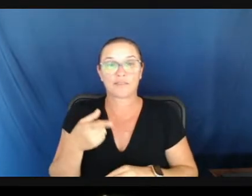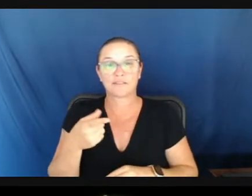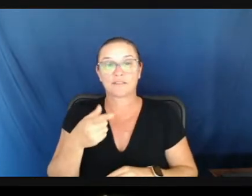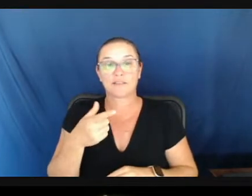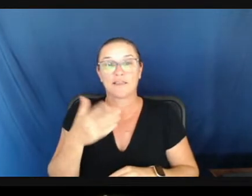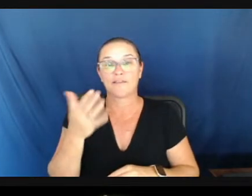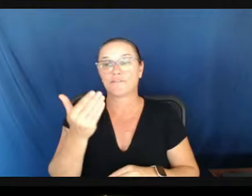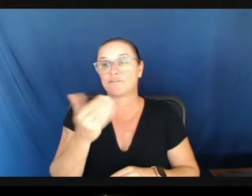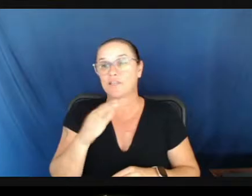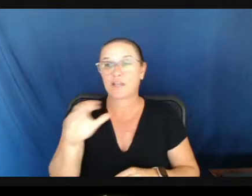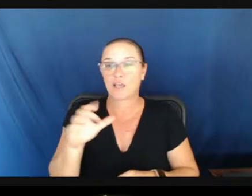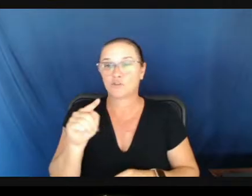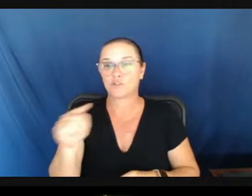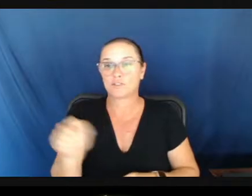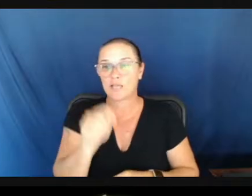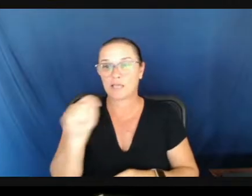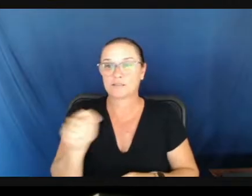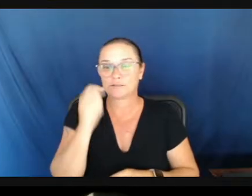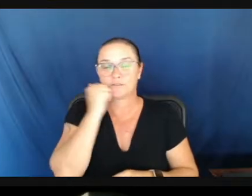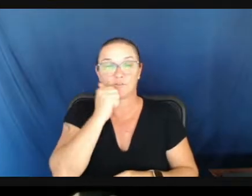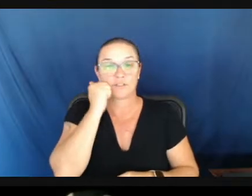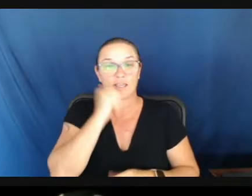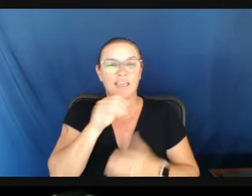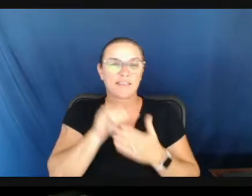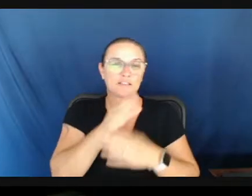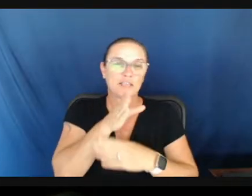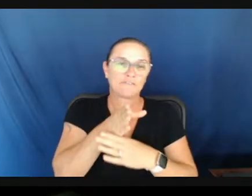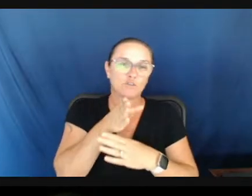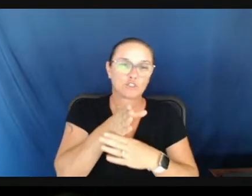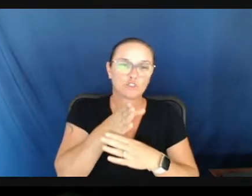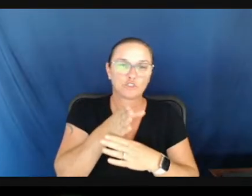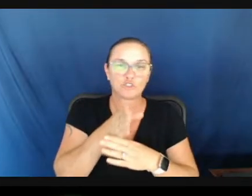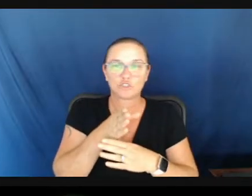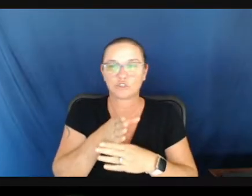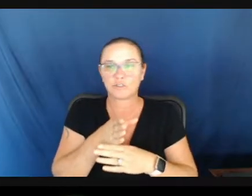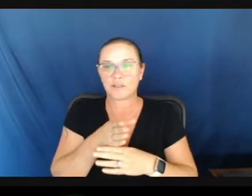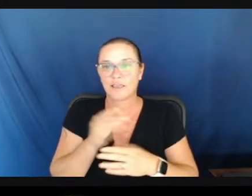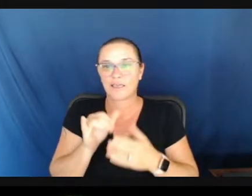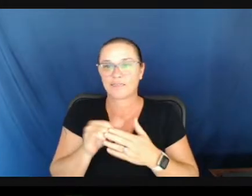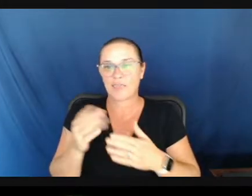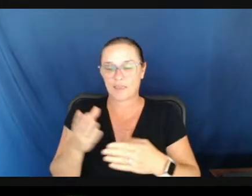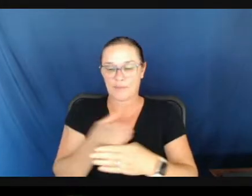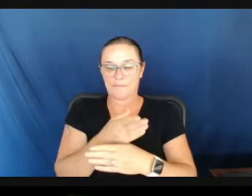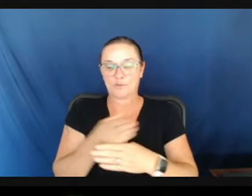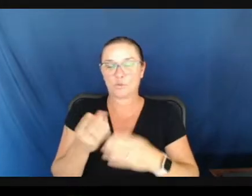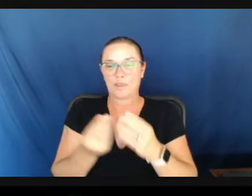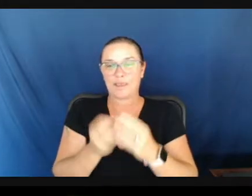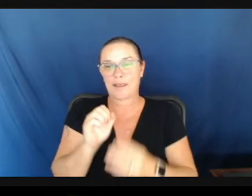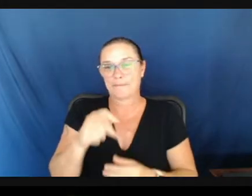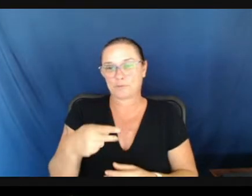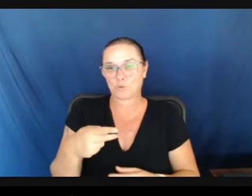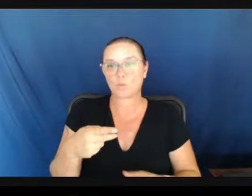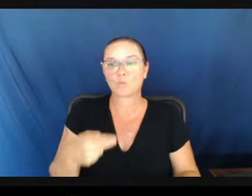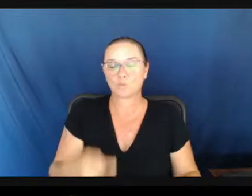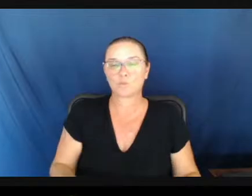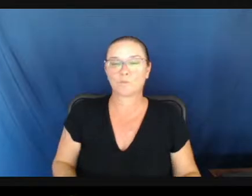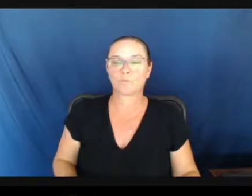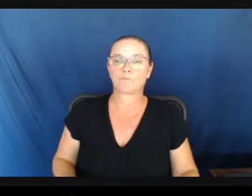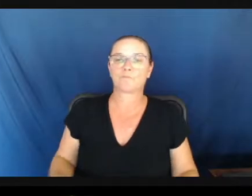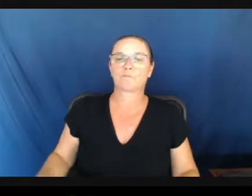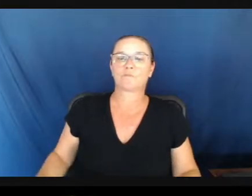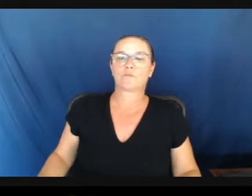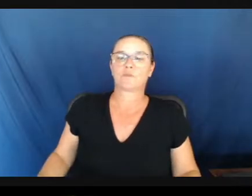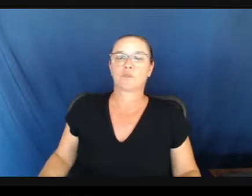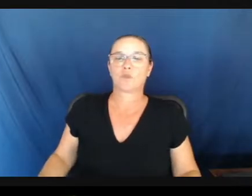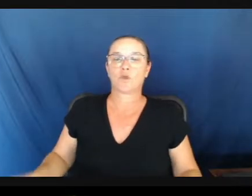1,500 tons per day, which has been about the average in these inter-episode times, the times between the episodes. You know, when an